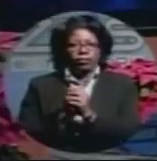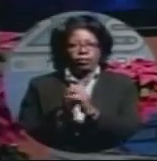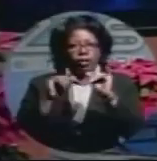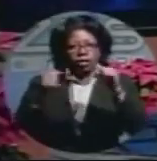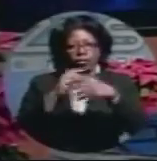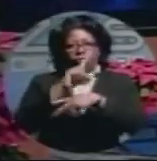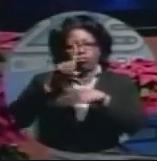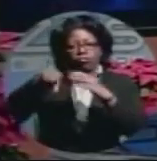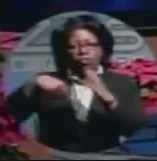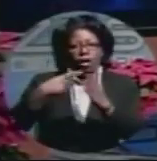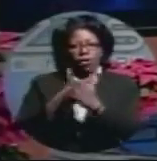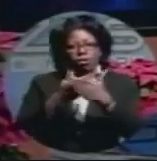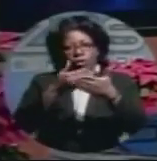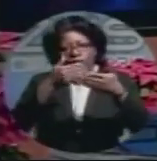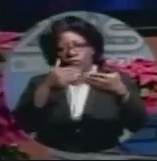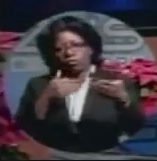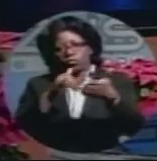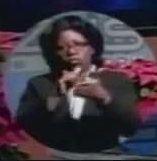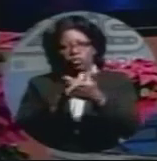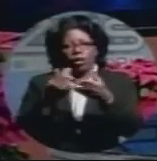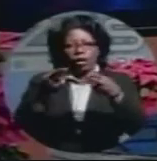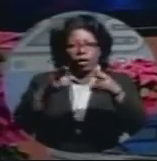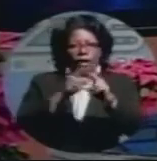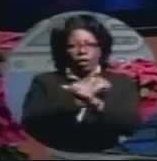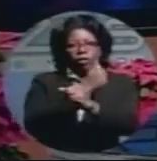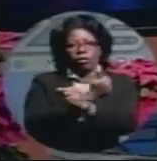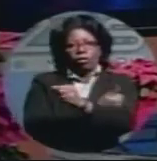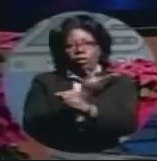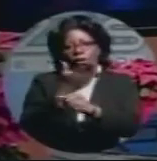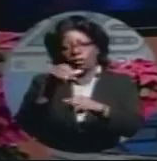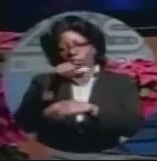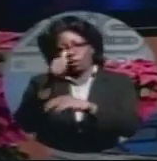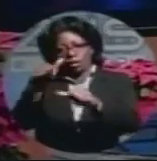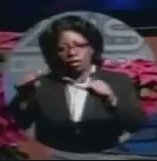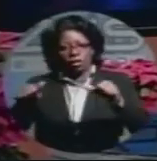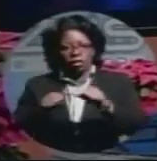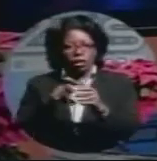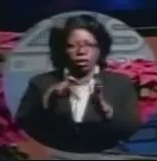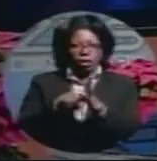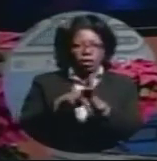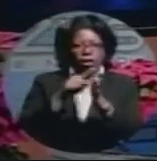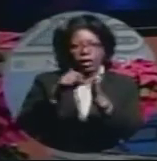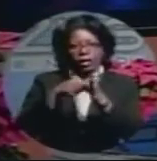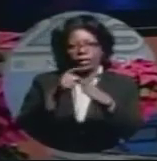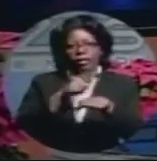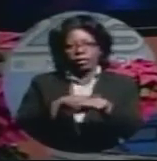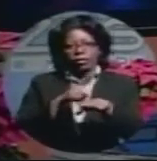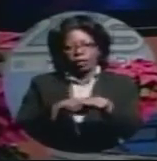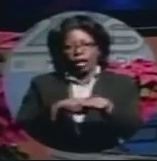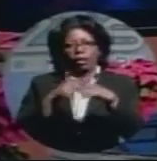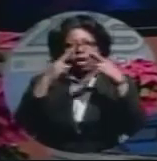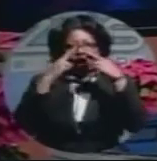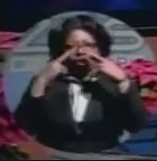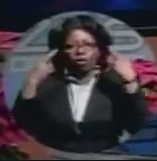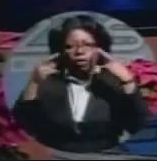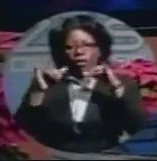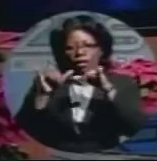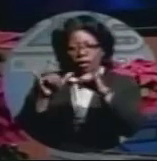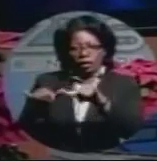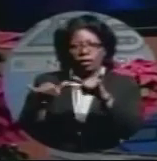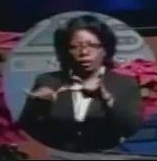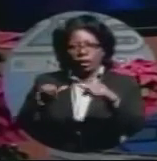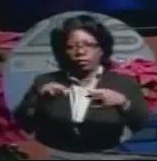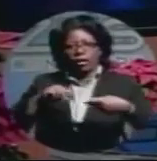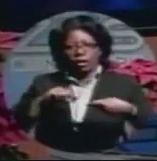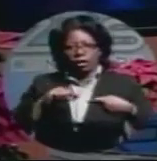just hours before that murder, authorities were on the scene of another homicide, but this time an apparent robber was left fatally